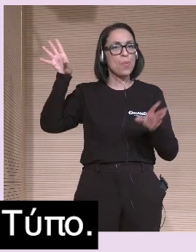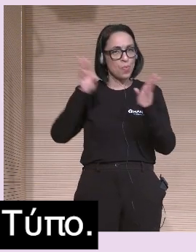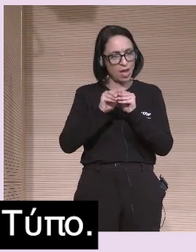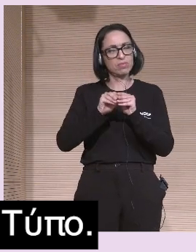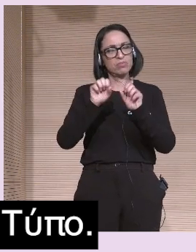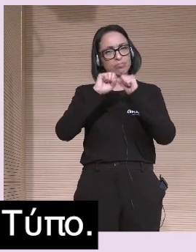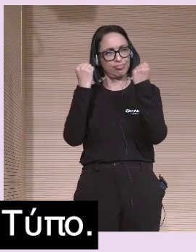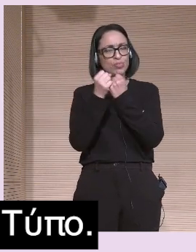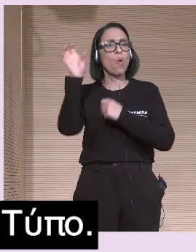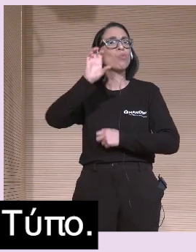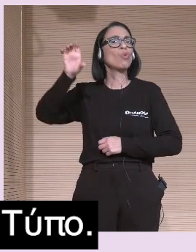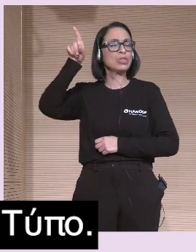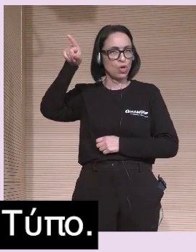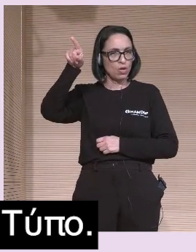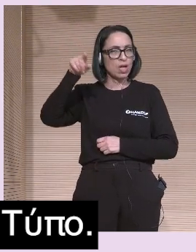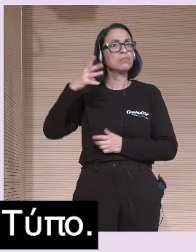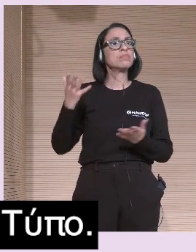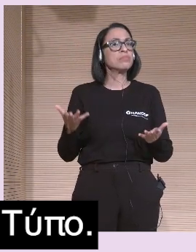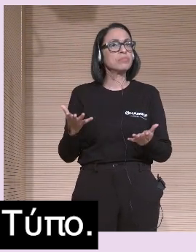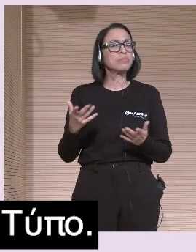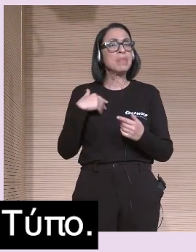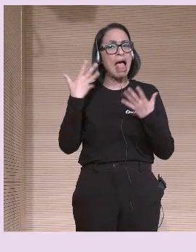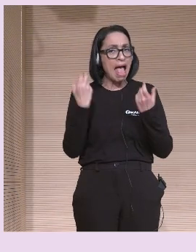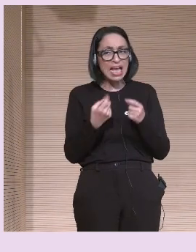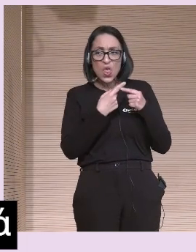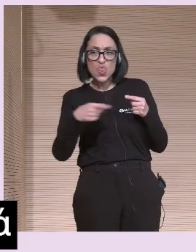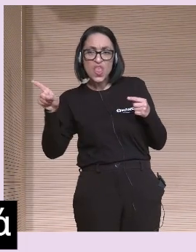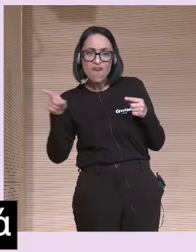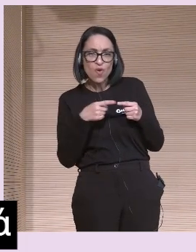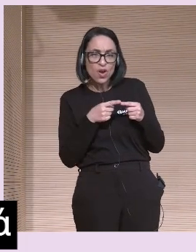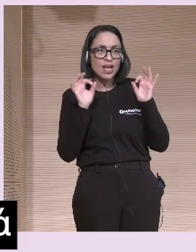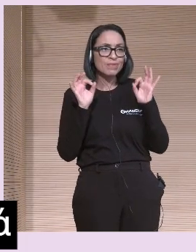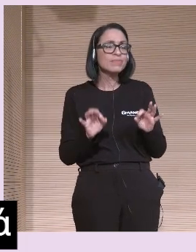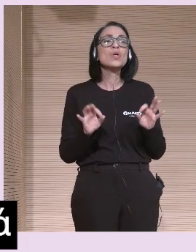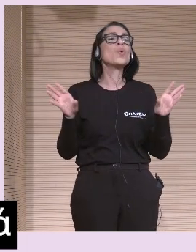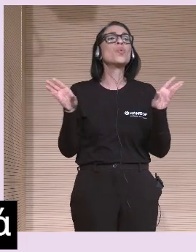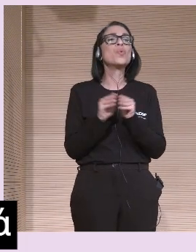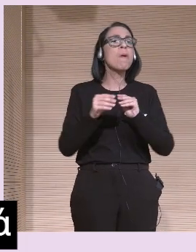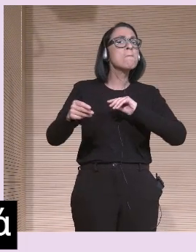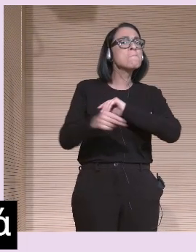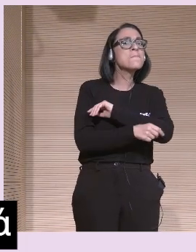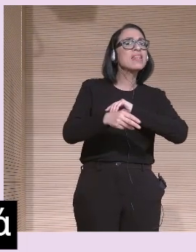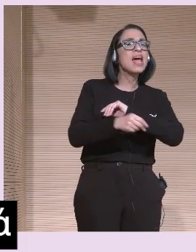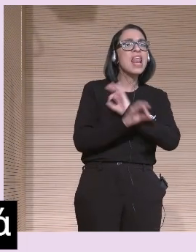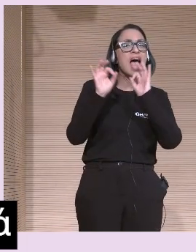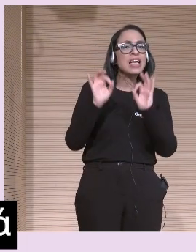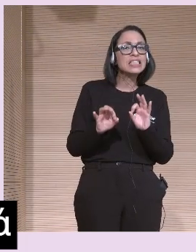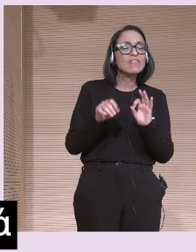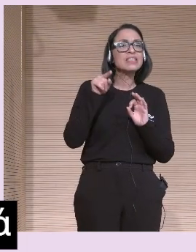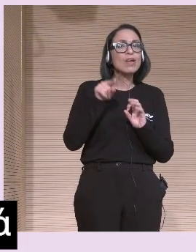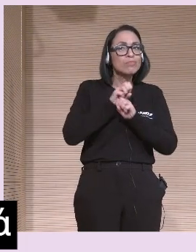the anti-immigration rhetoric there in the press. Has this been affecting your own work,